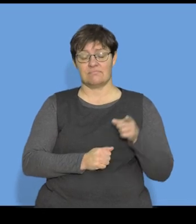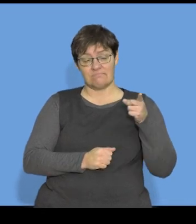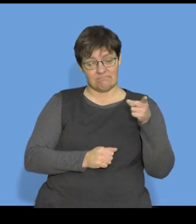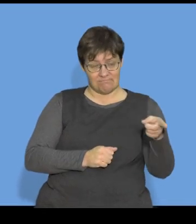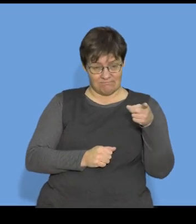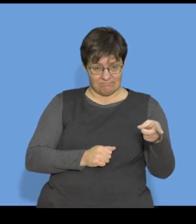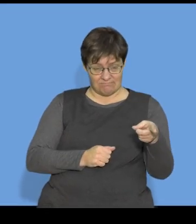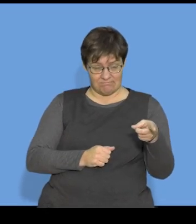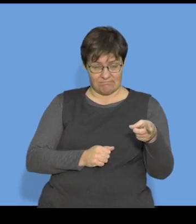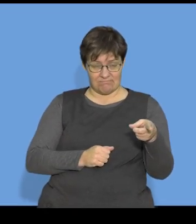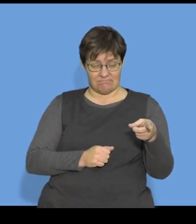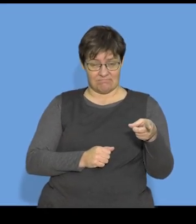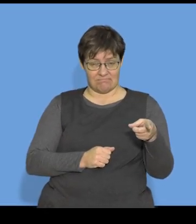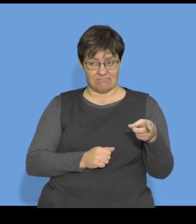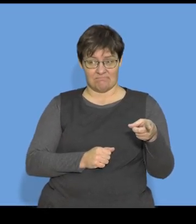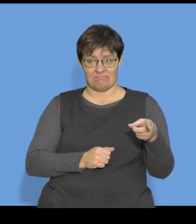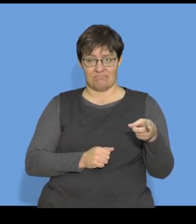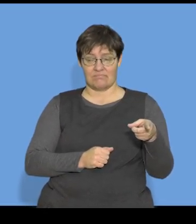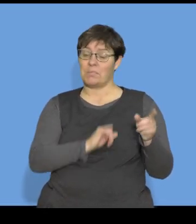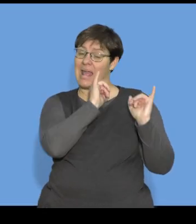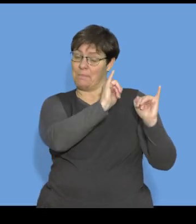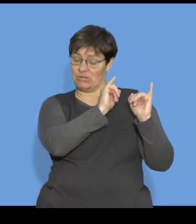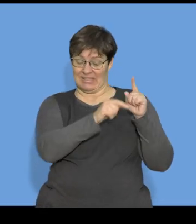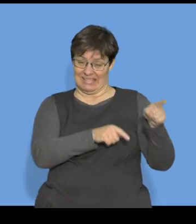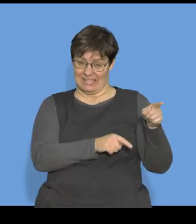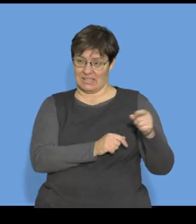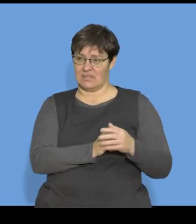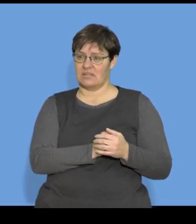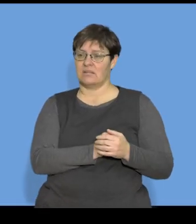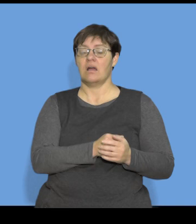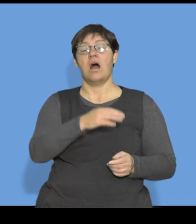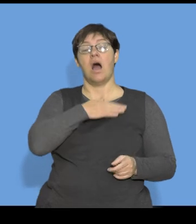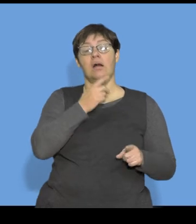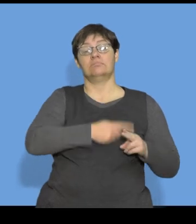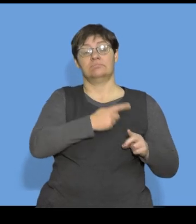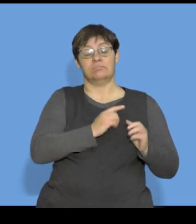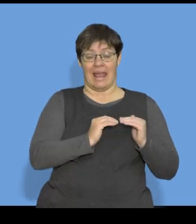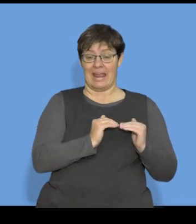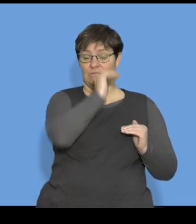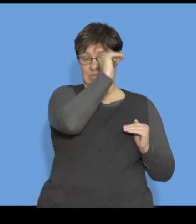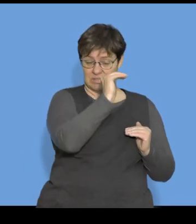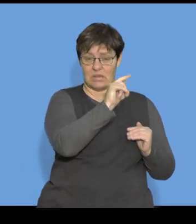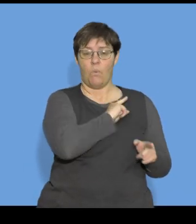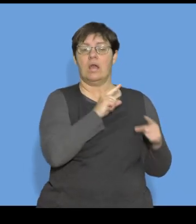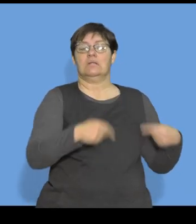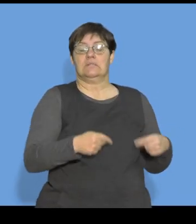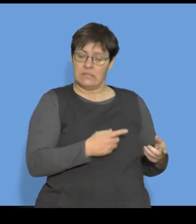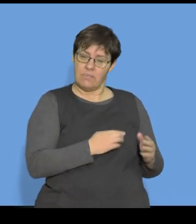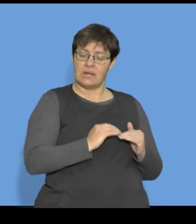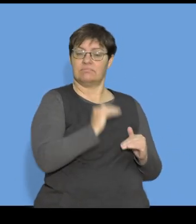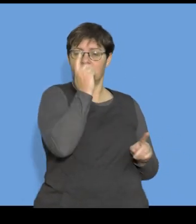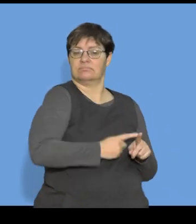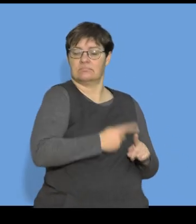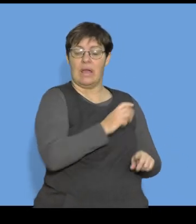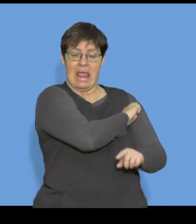The sympathetic, remember, emergency, increases heartbeat. Why heartbeat need to increase? Because